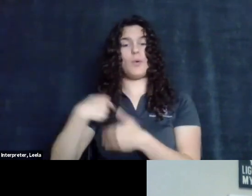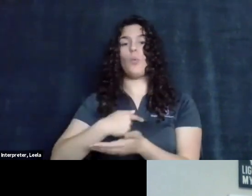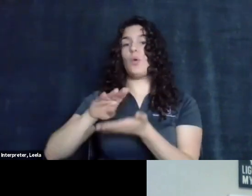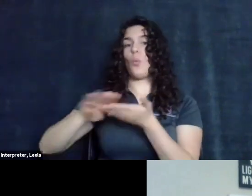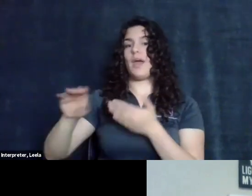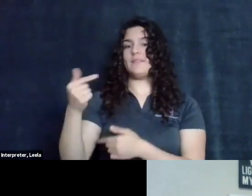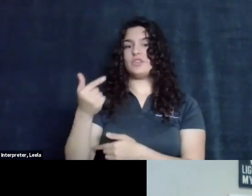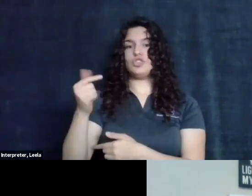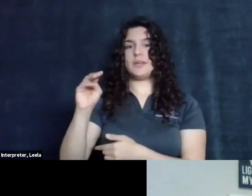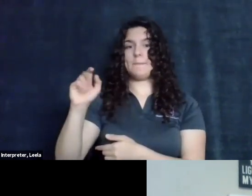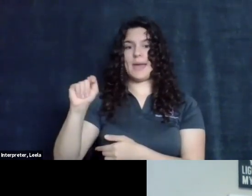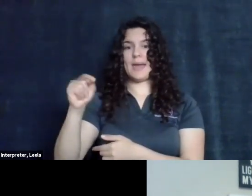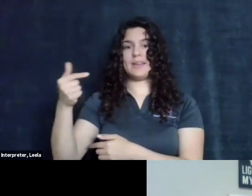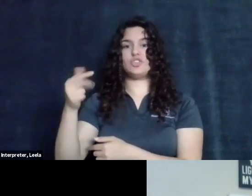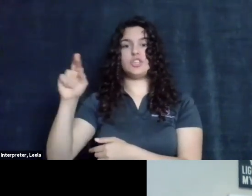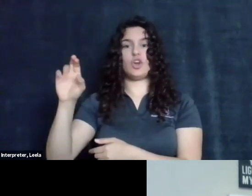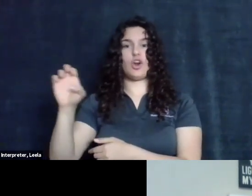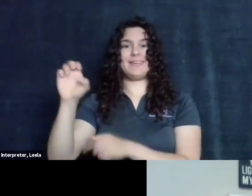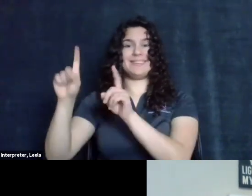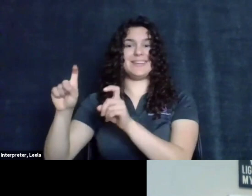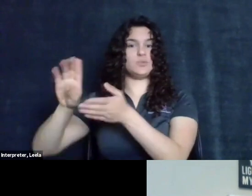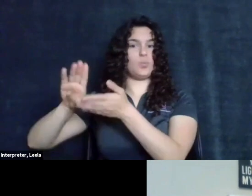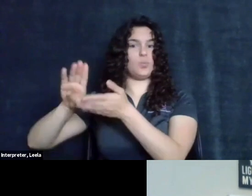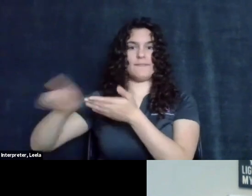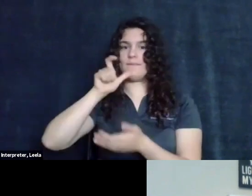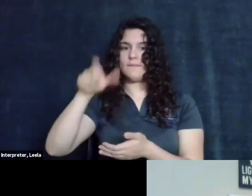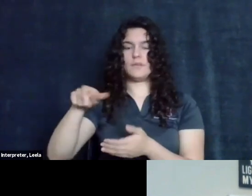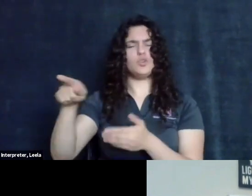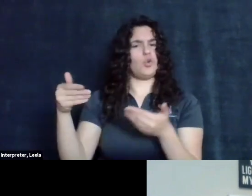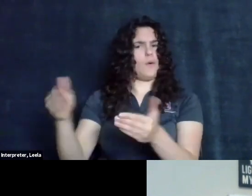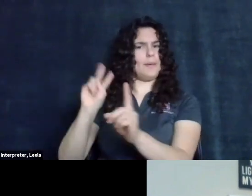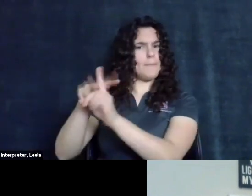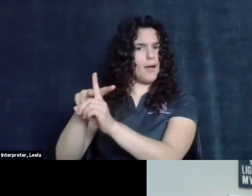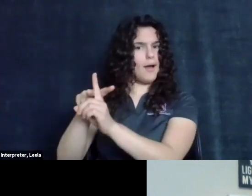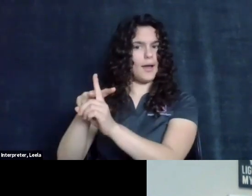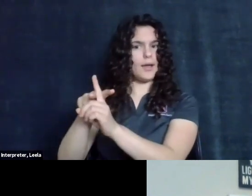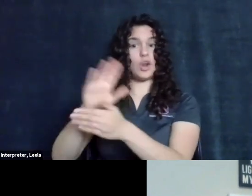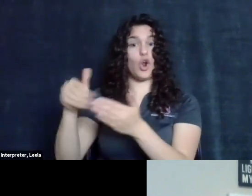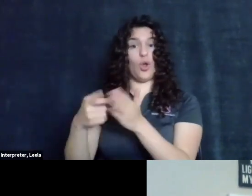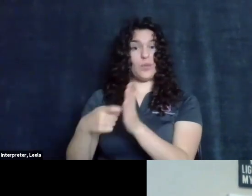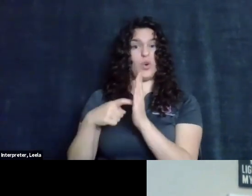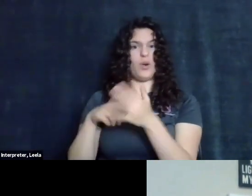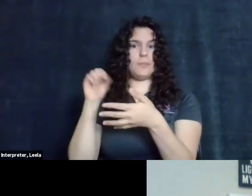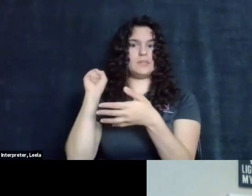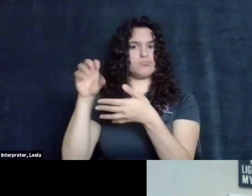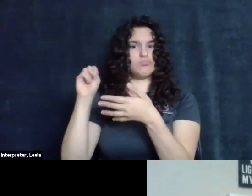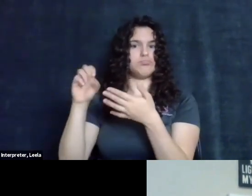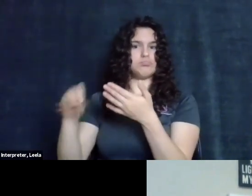GRE. So now is a perfect time to go ahead and apply, get all of your requirements in.